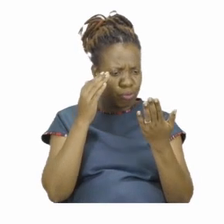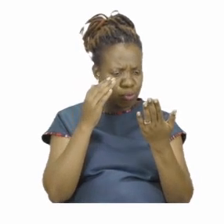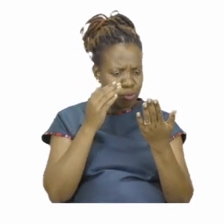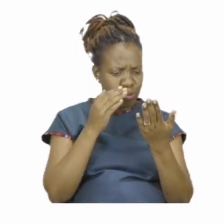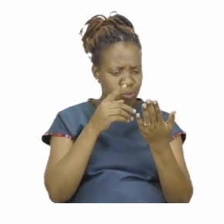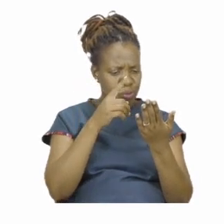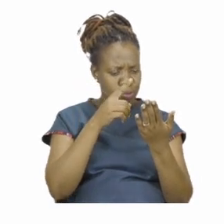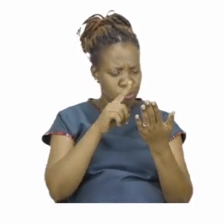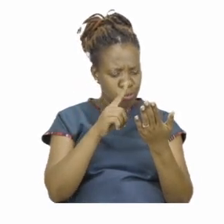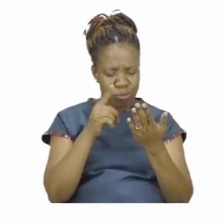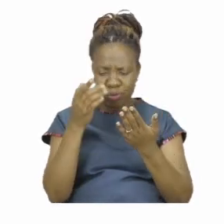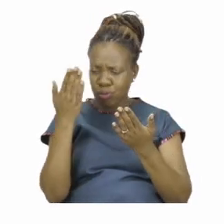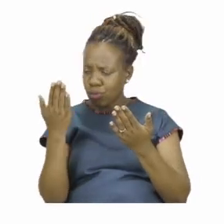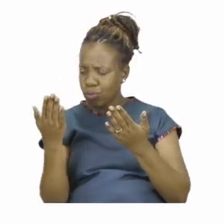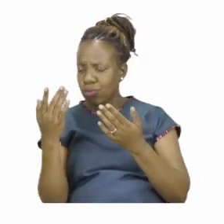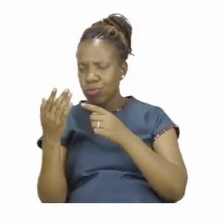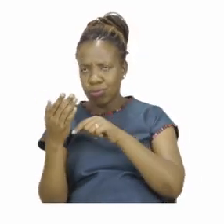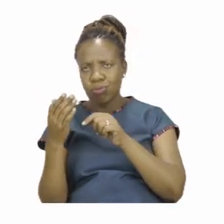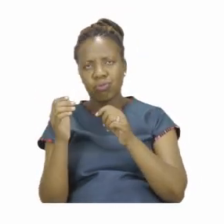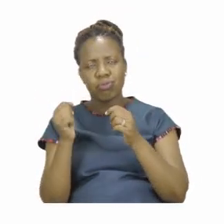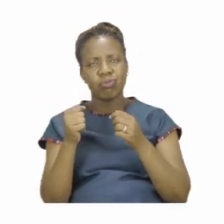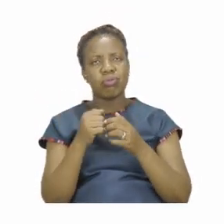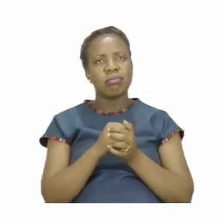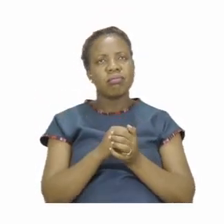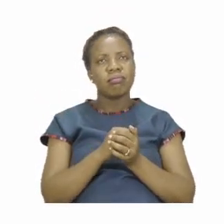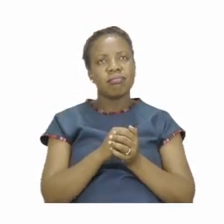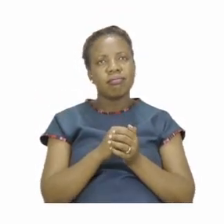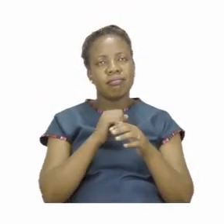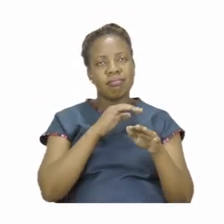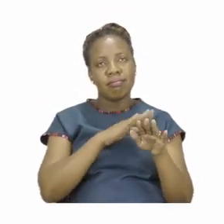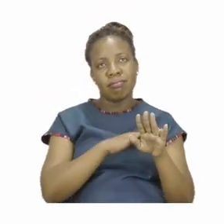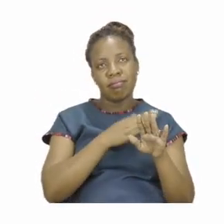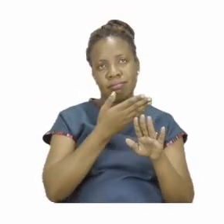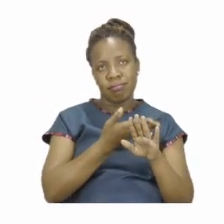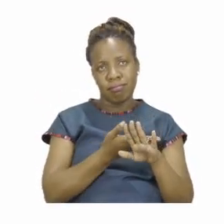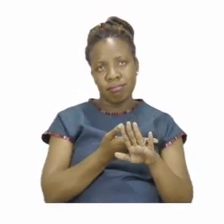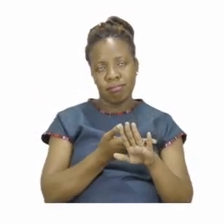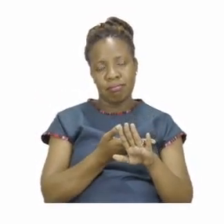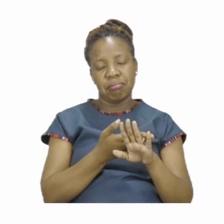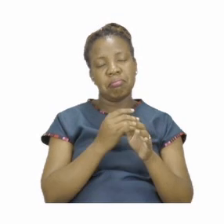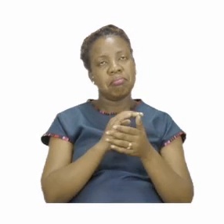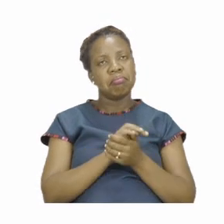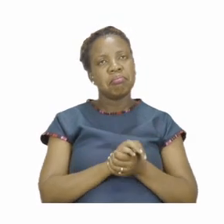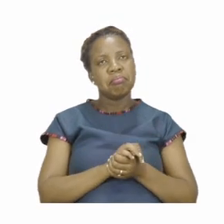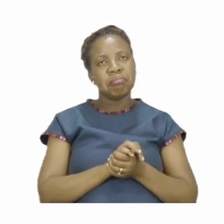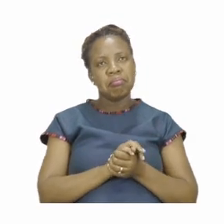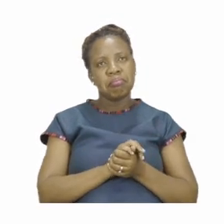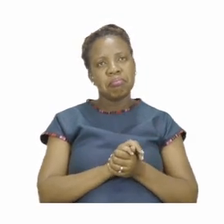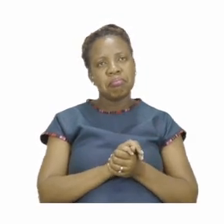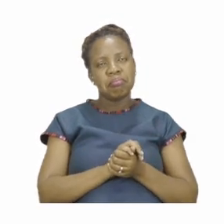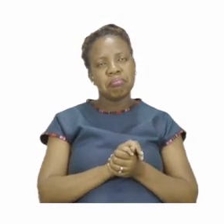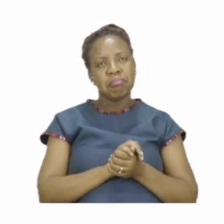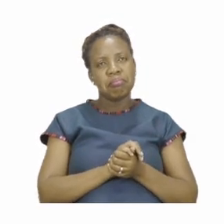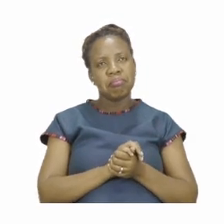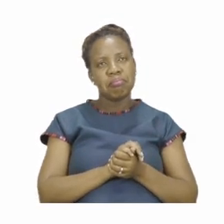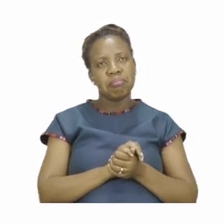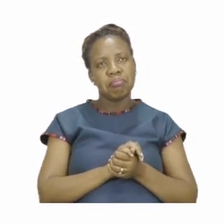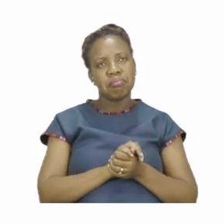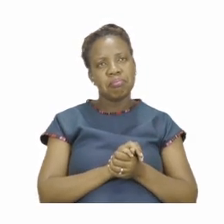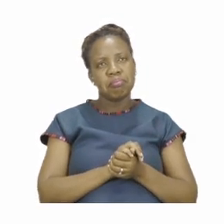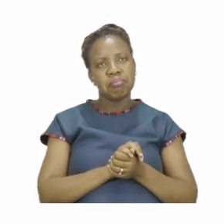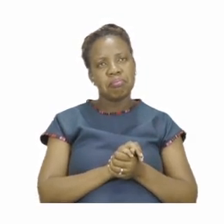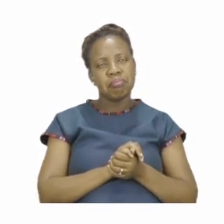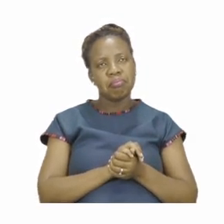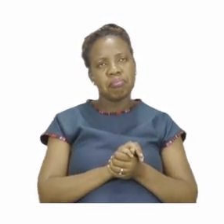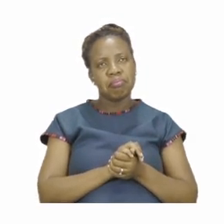places. Today, we're going to focus on the examples so that we give you a chance to do it by yourselves. Example number 2